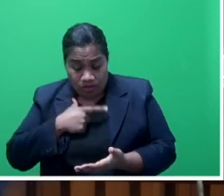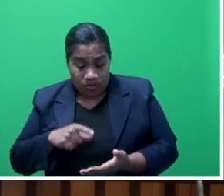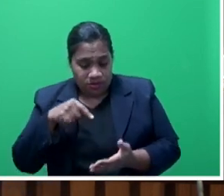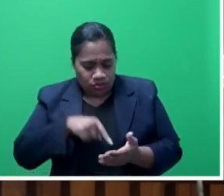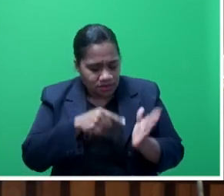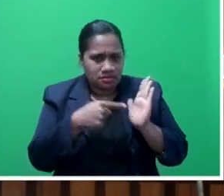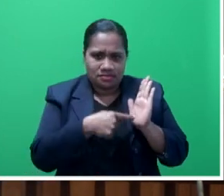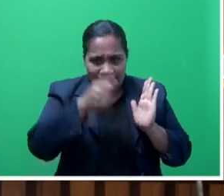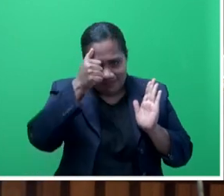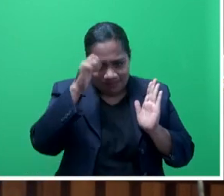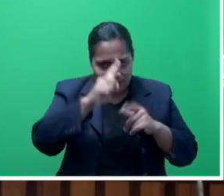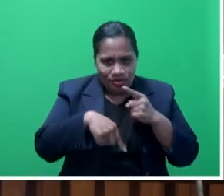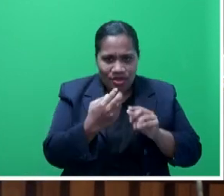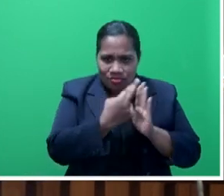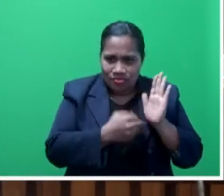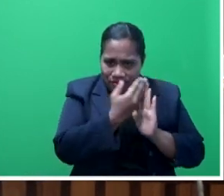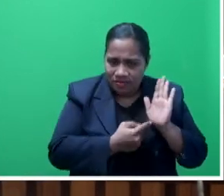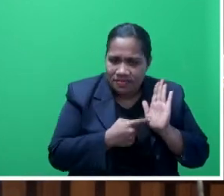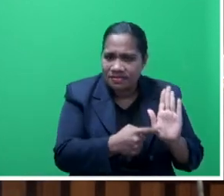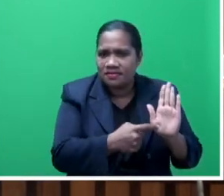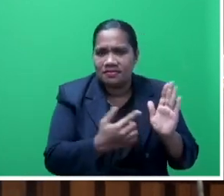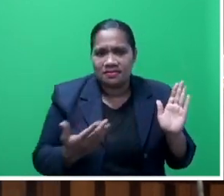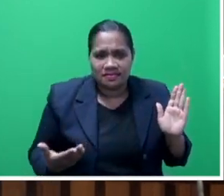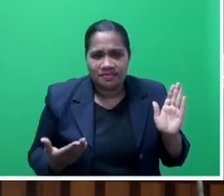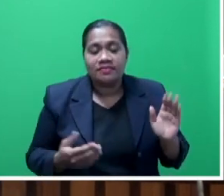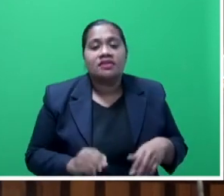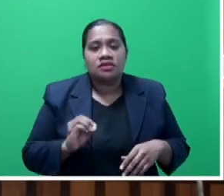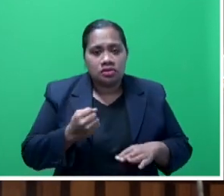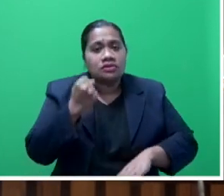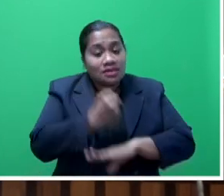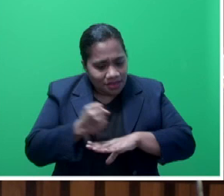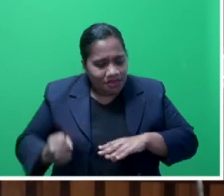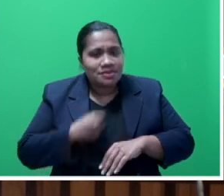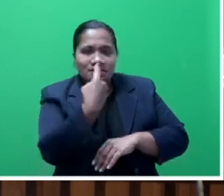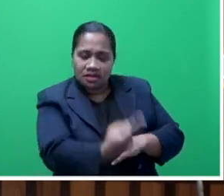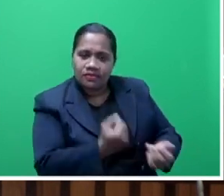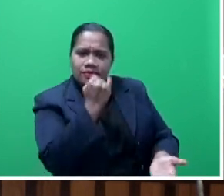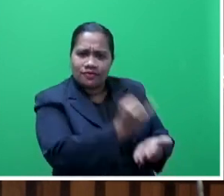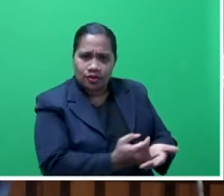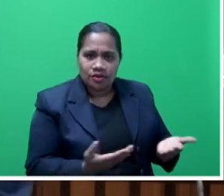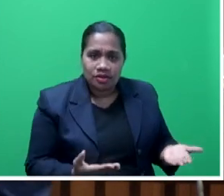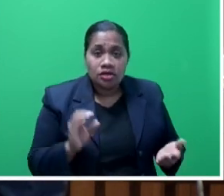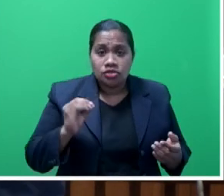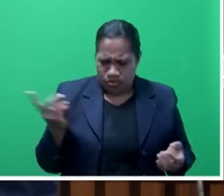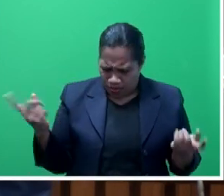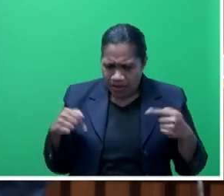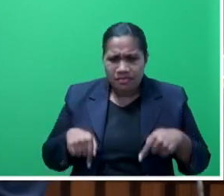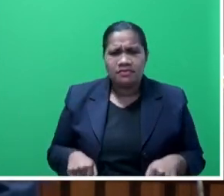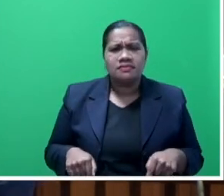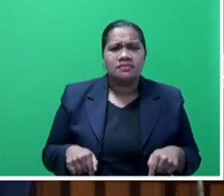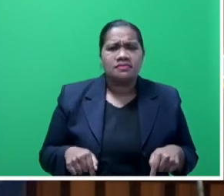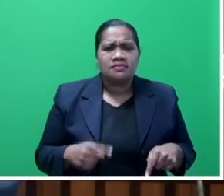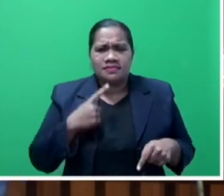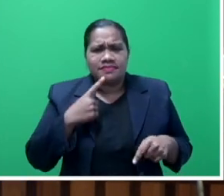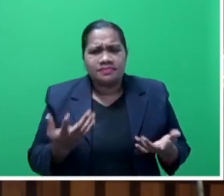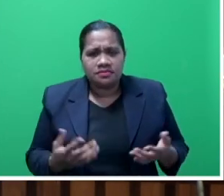obviously the investor has a right of recourse. And obviously the government will be at fault. So to come here and pontificate and say,